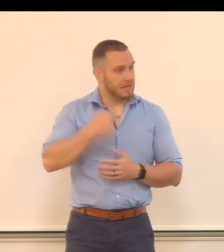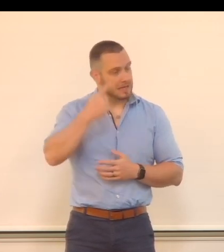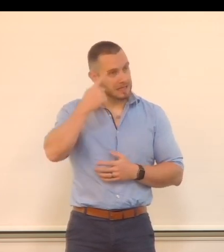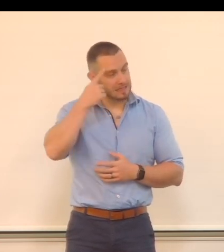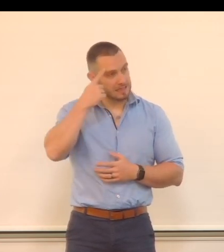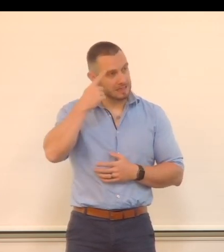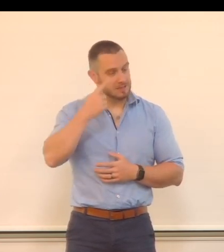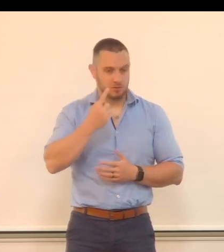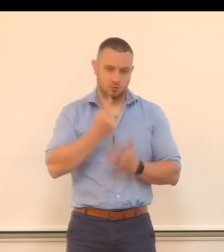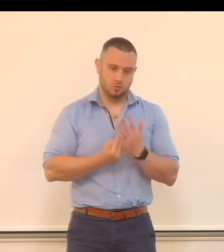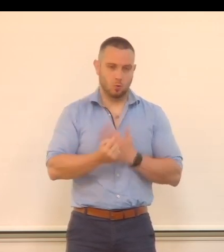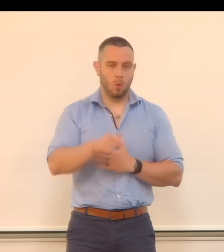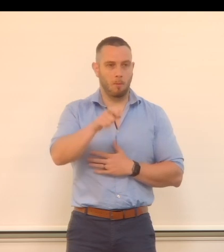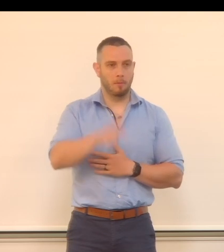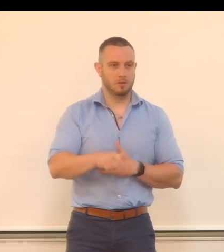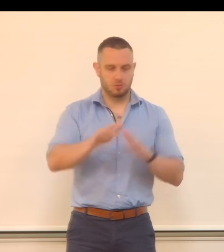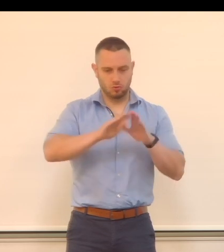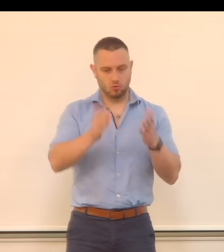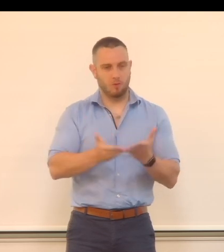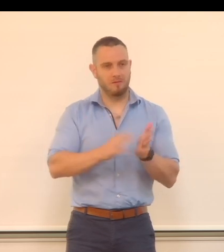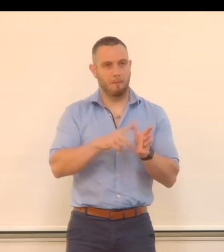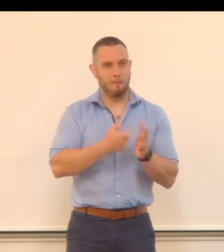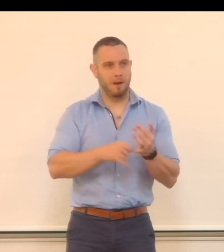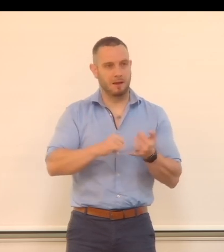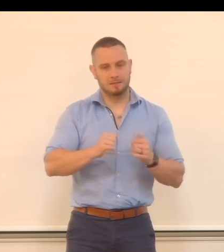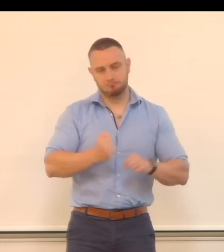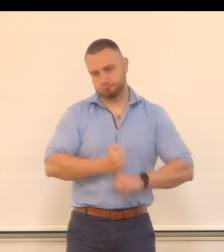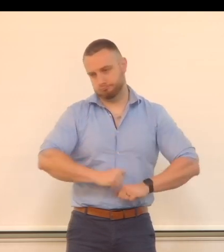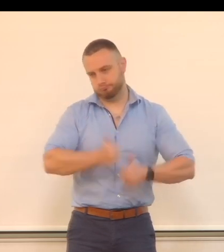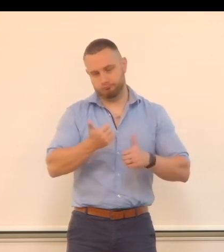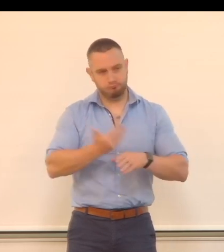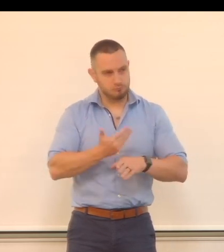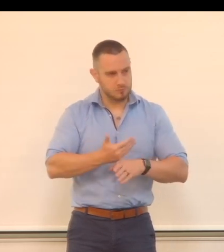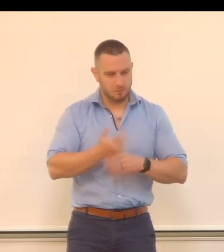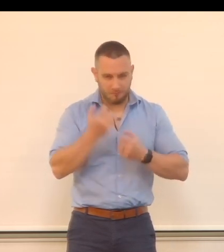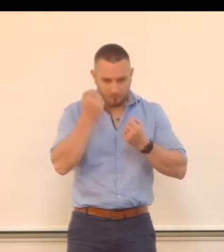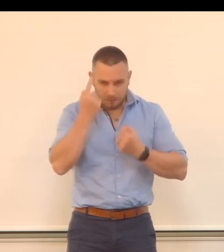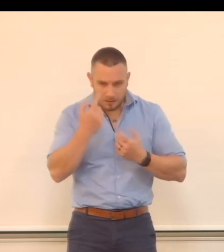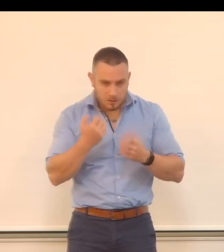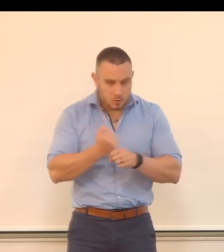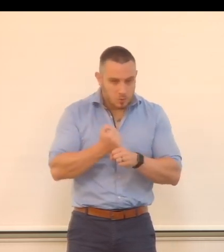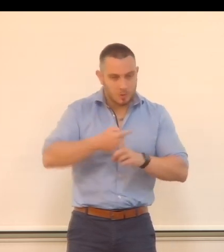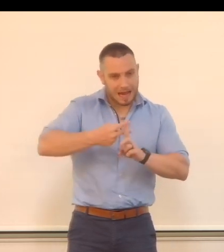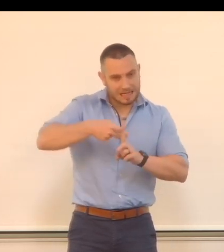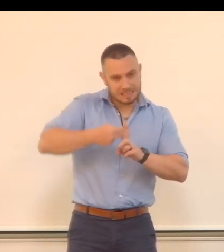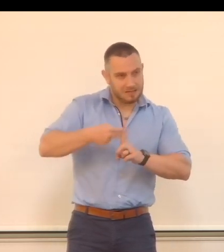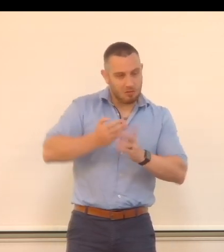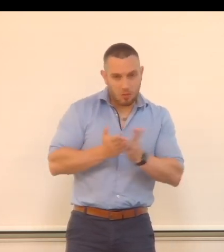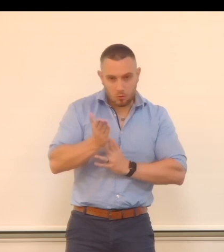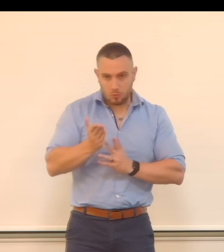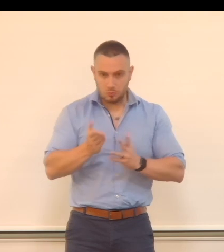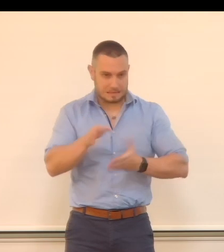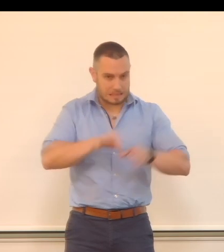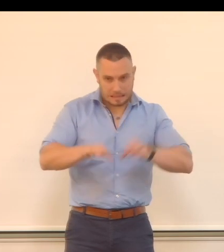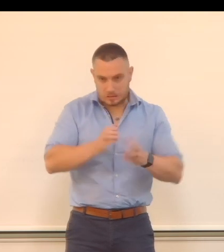the solo crew member on the surface did an incredible job, figuring out his way, engineering his way out of that, sciencing his way